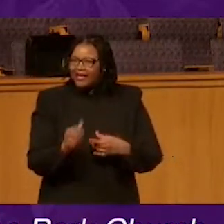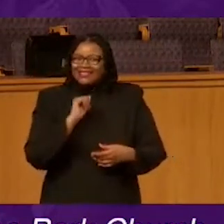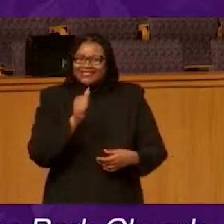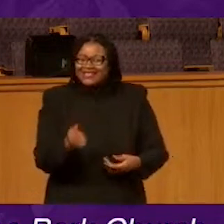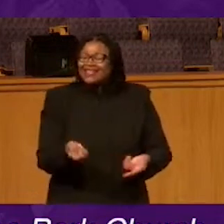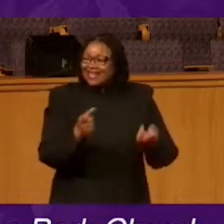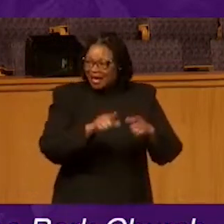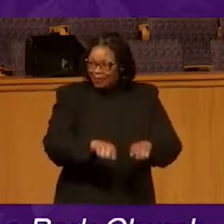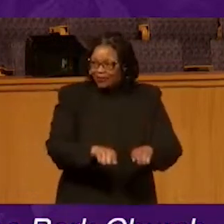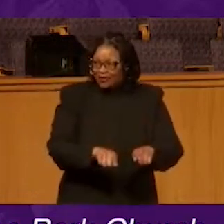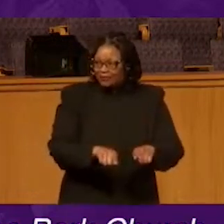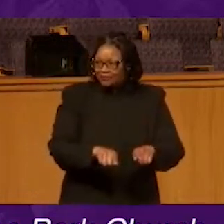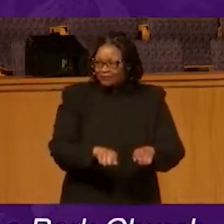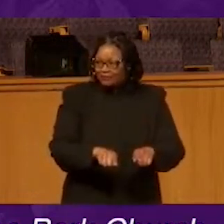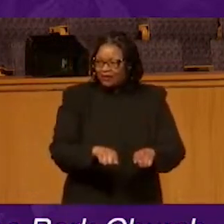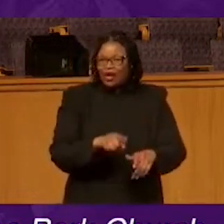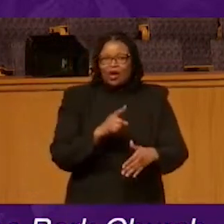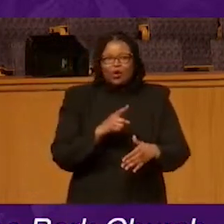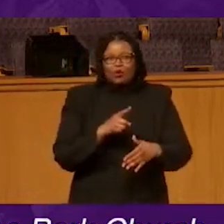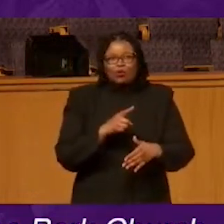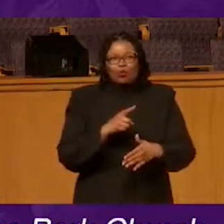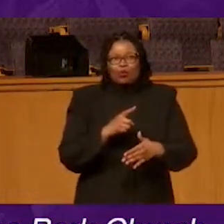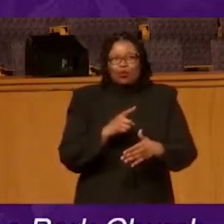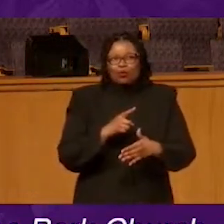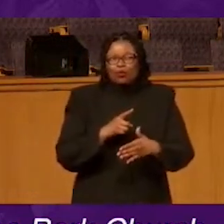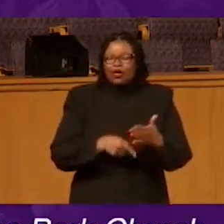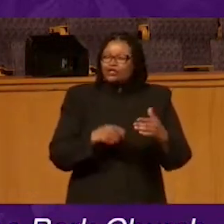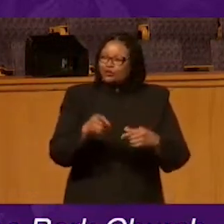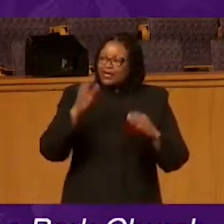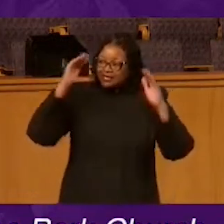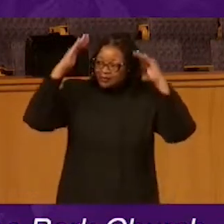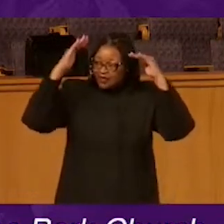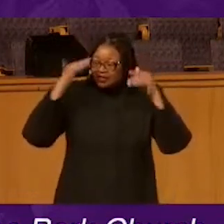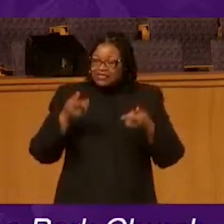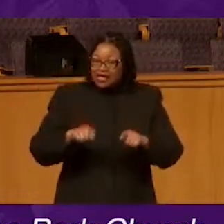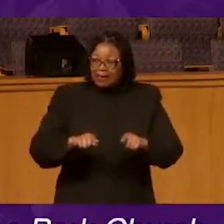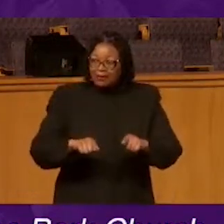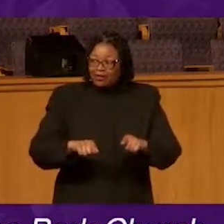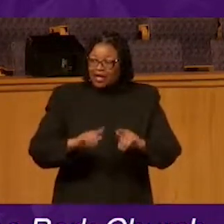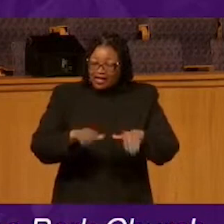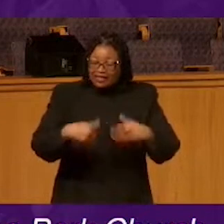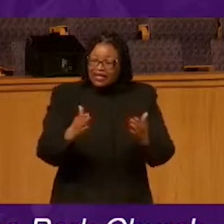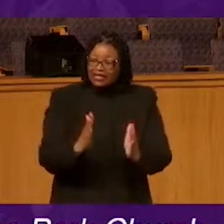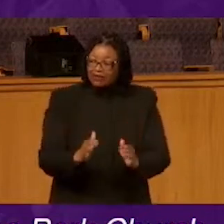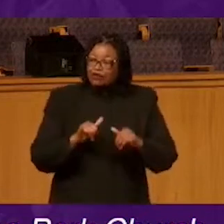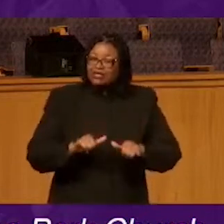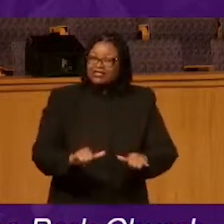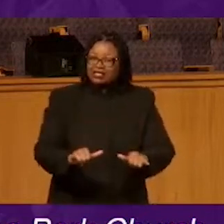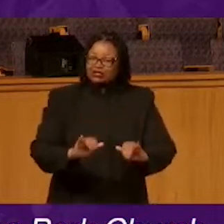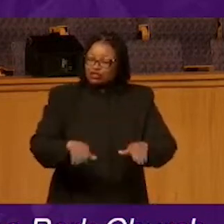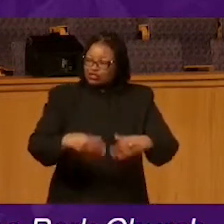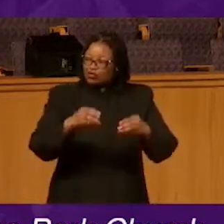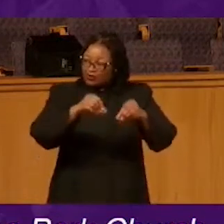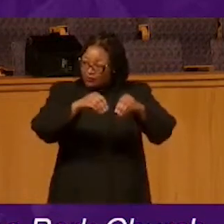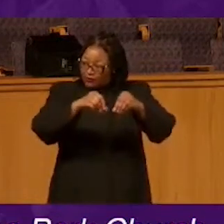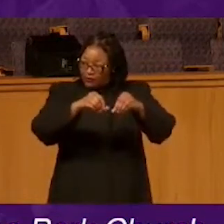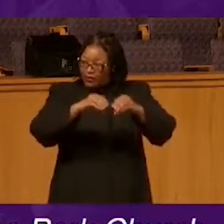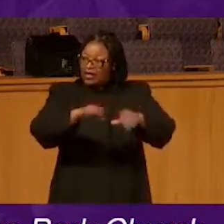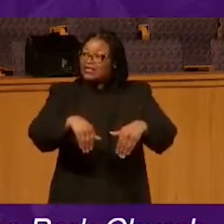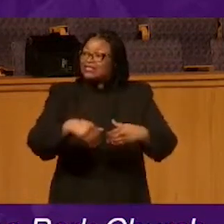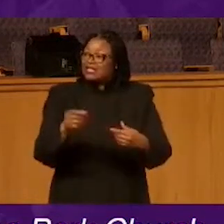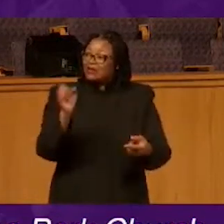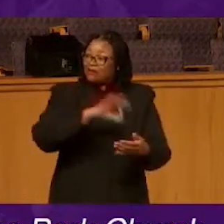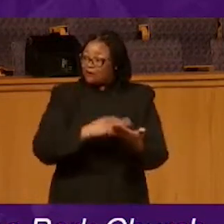happening, where you'd expect it to happen, the sower keeps on sowing until it falls on some good